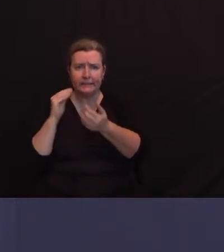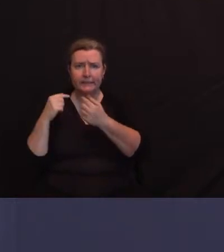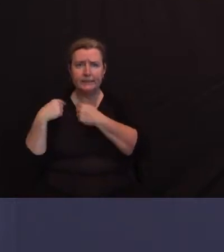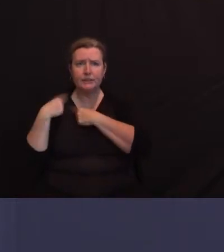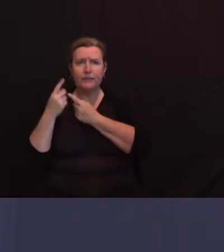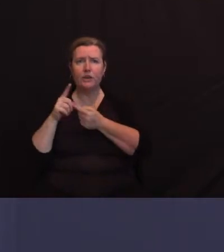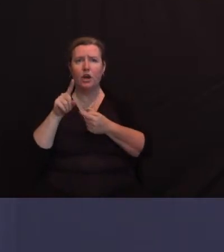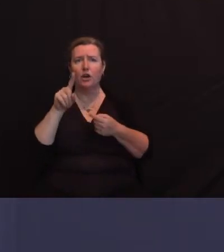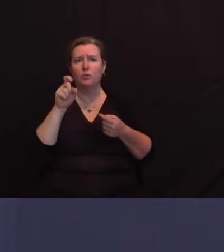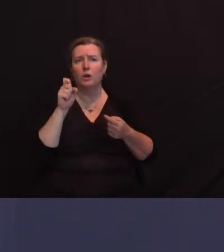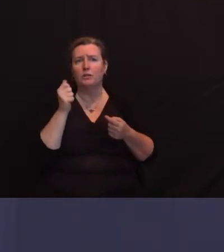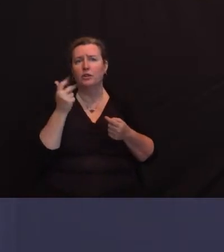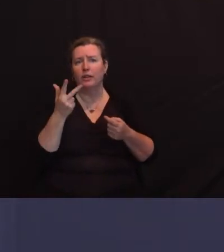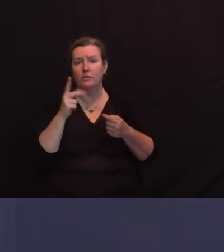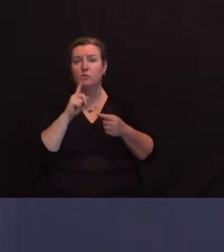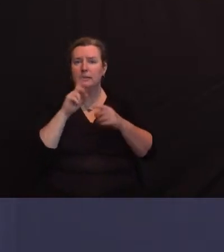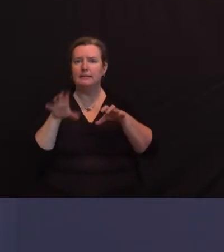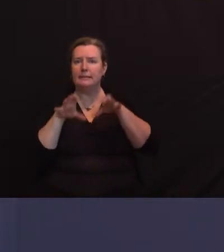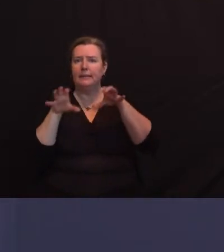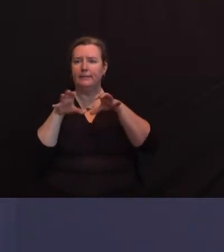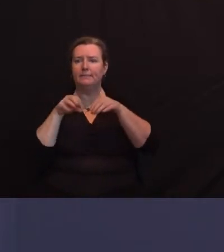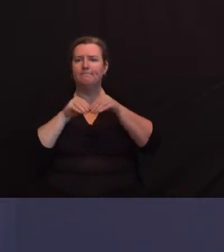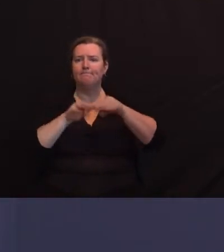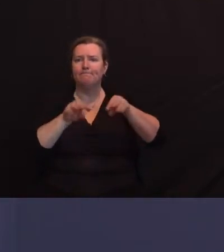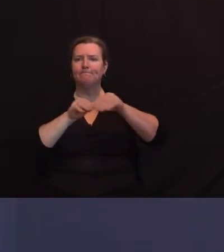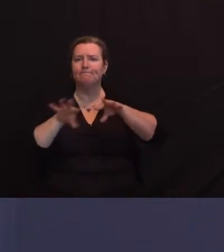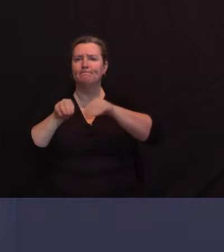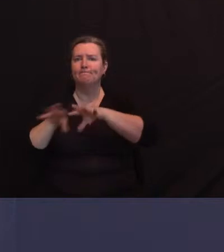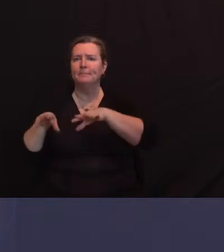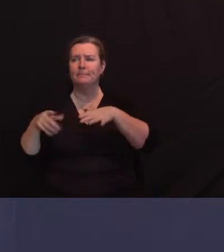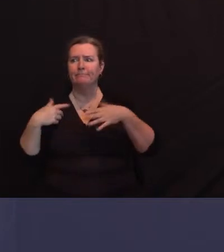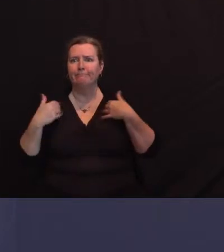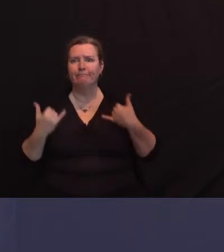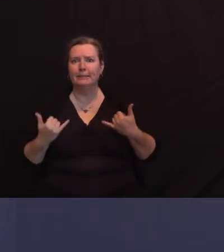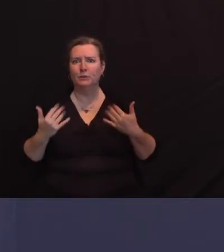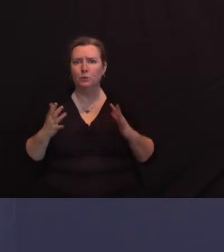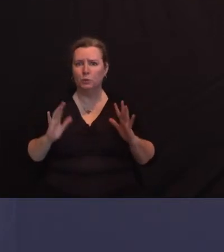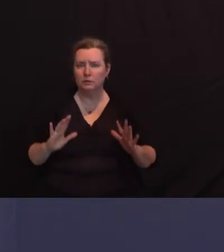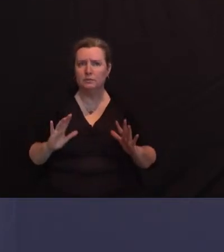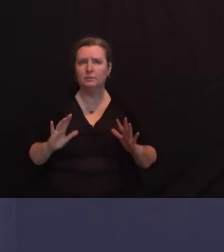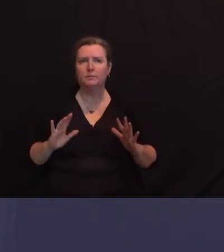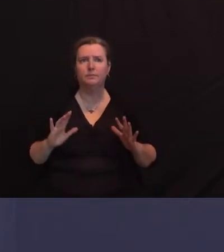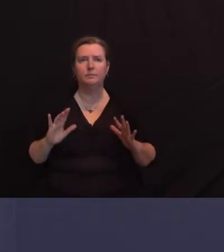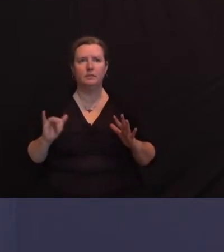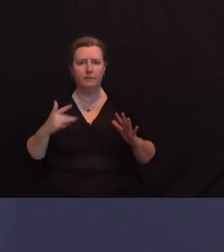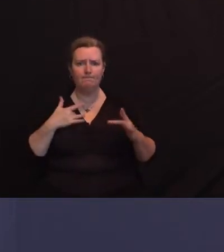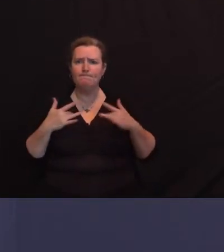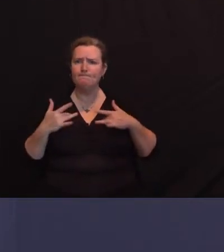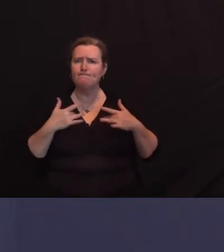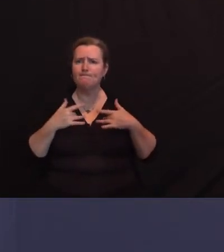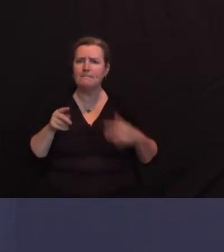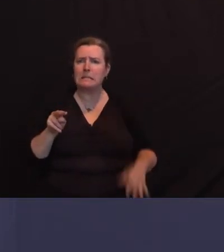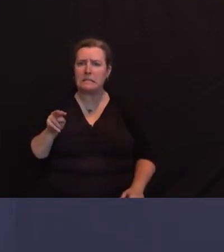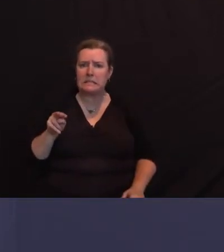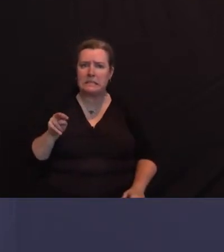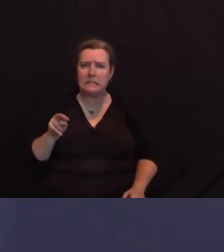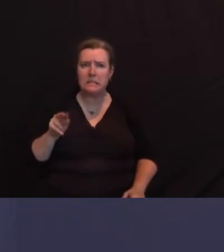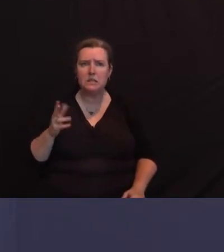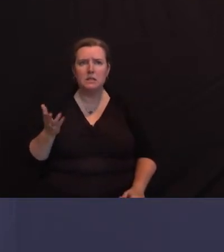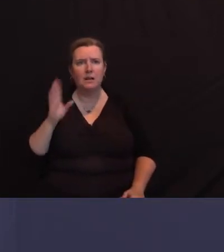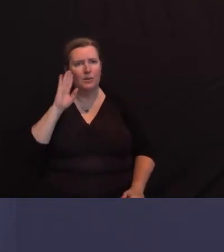113 active outbreaks today. That's very concerning because we know that our immune